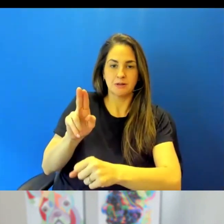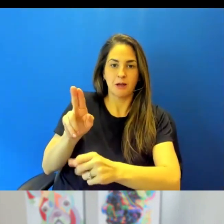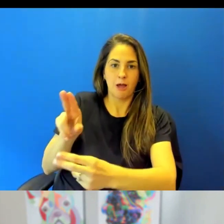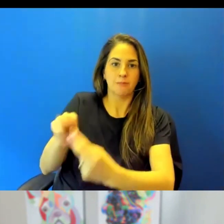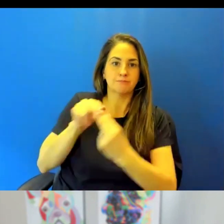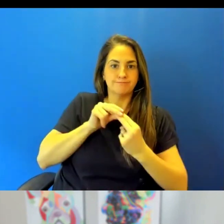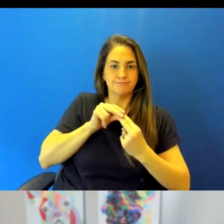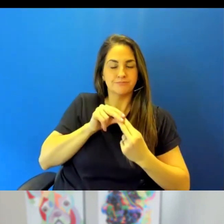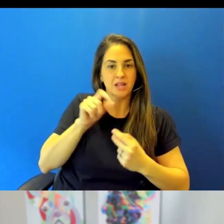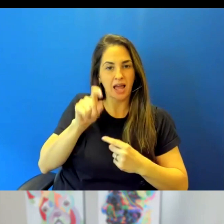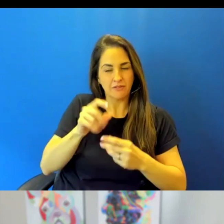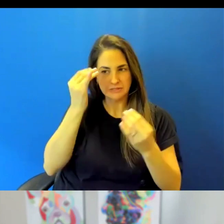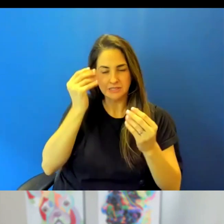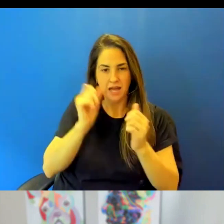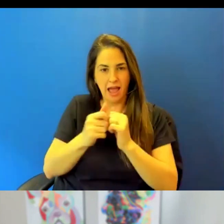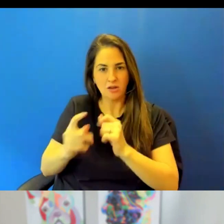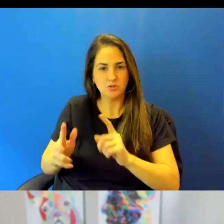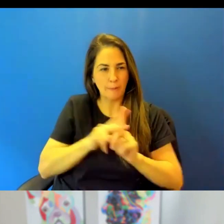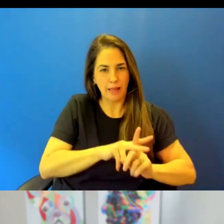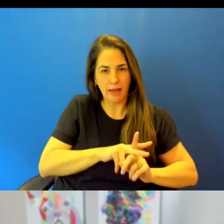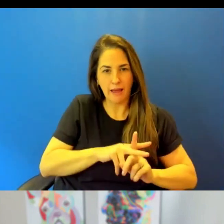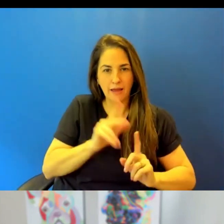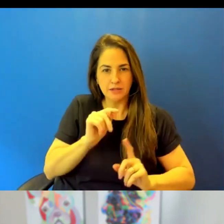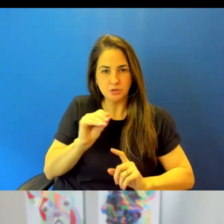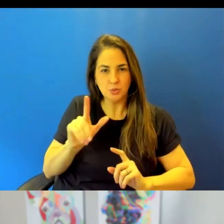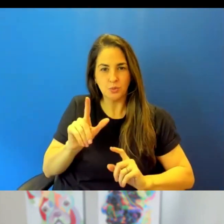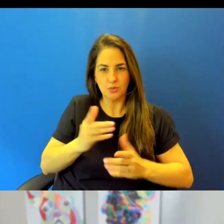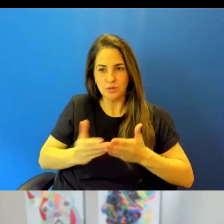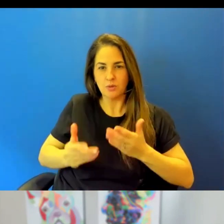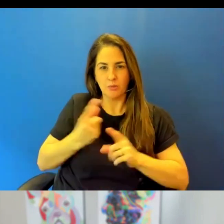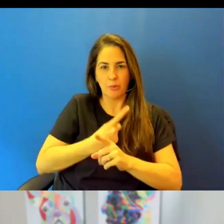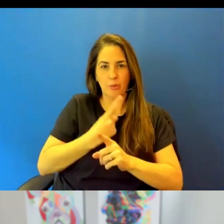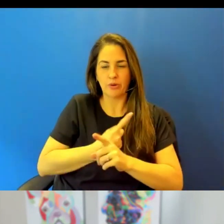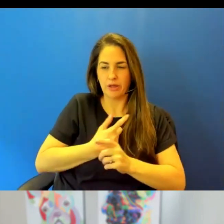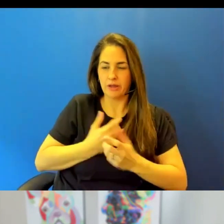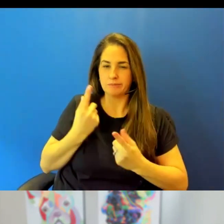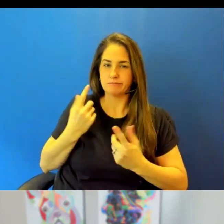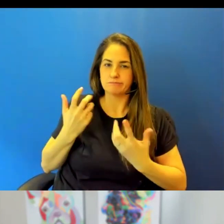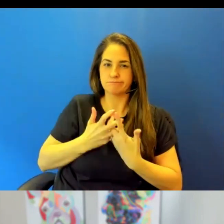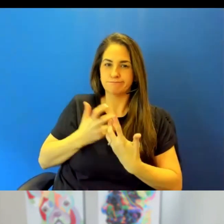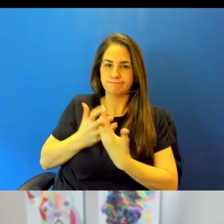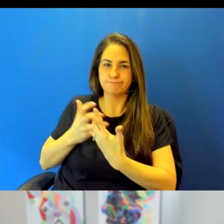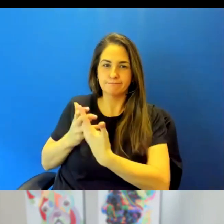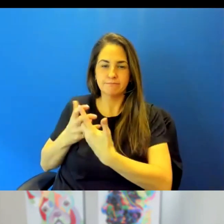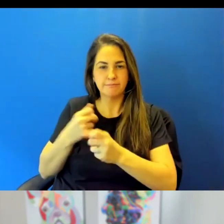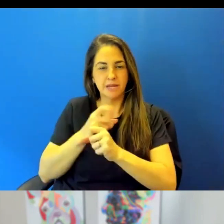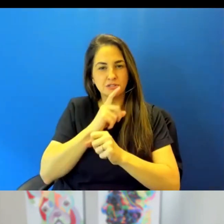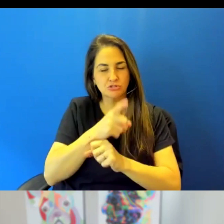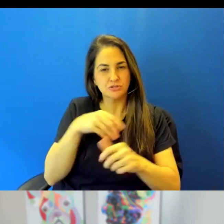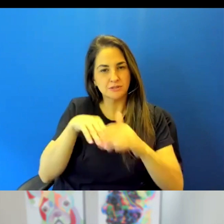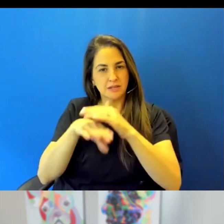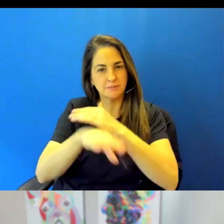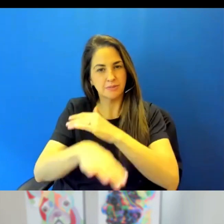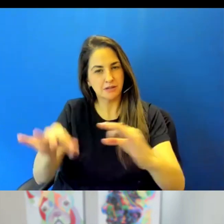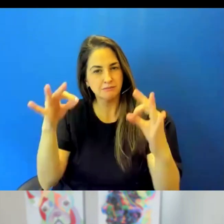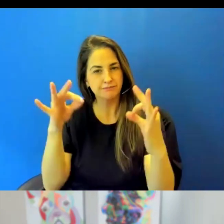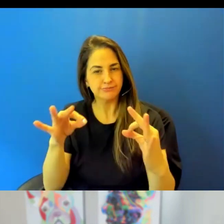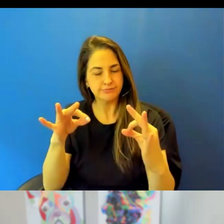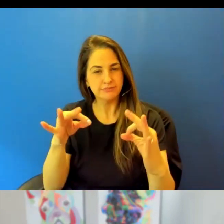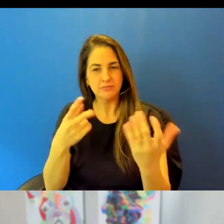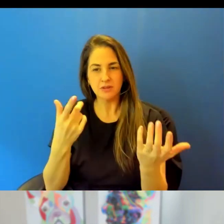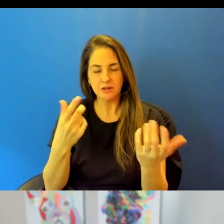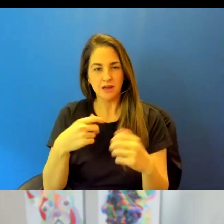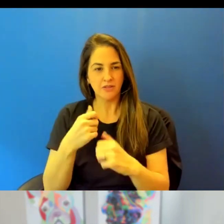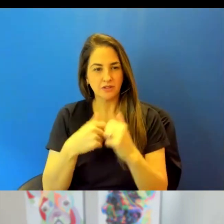think through how to apply our tools and our resources appropriately to make sure we're ensuring accessibility and that the structures